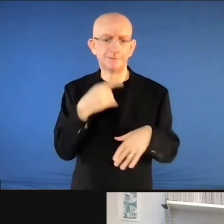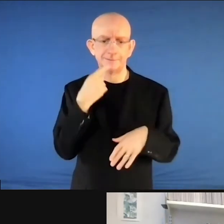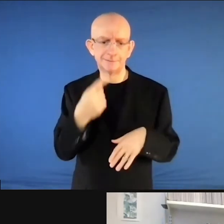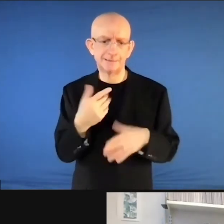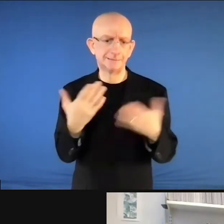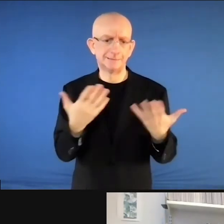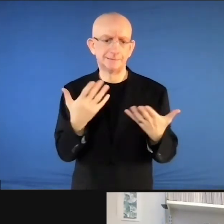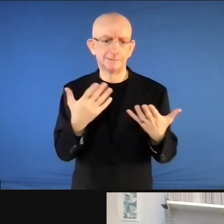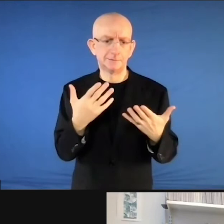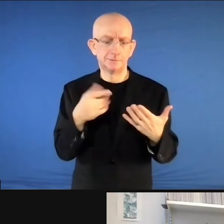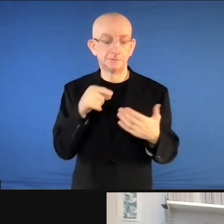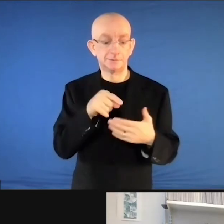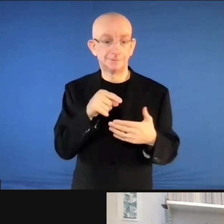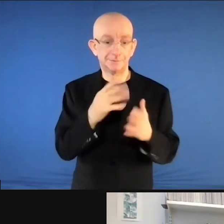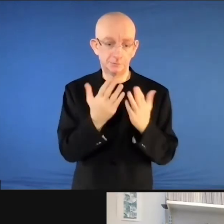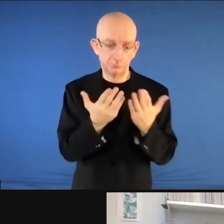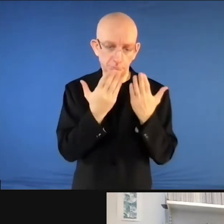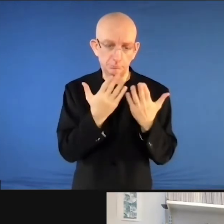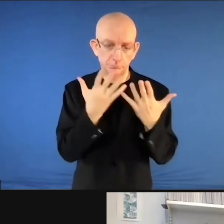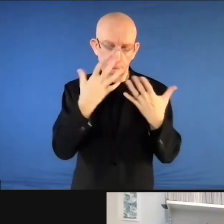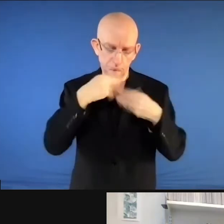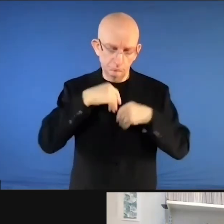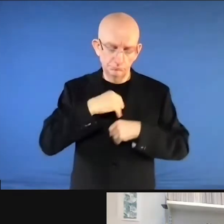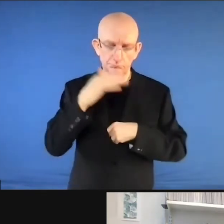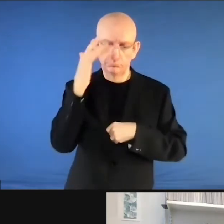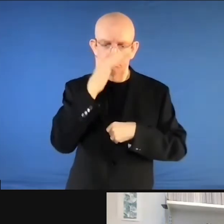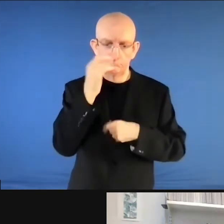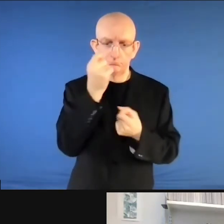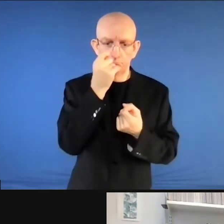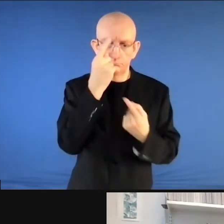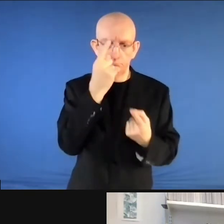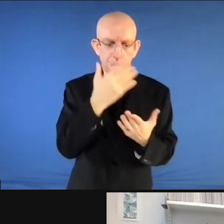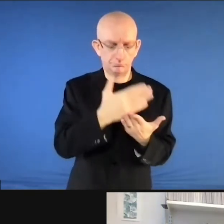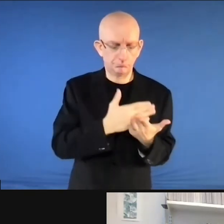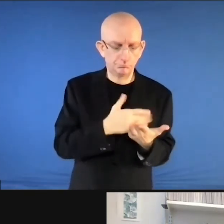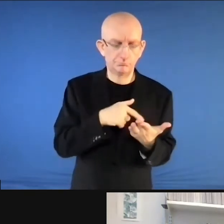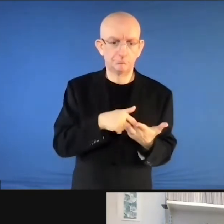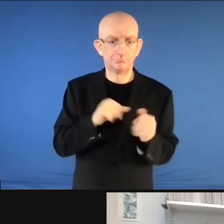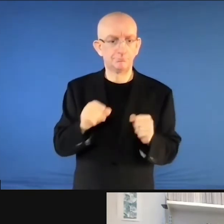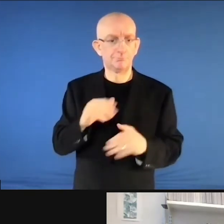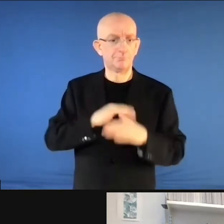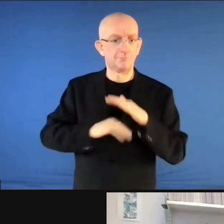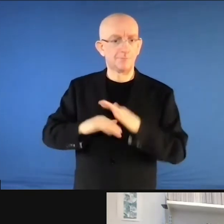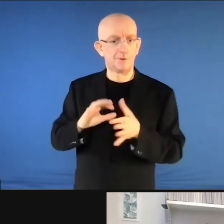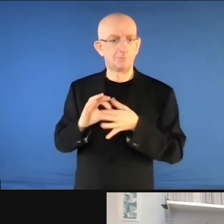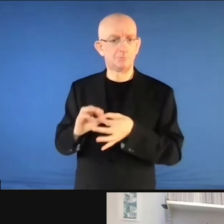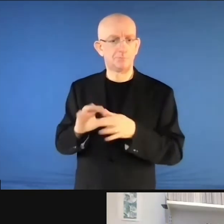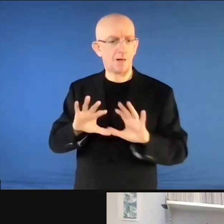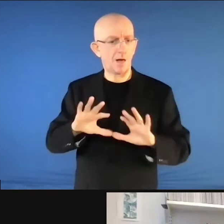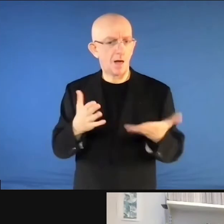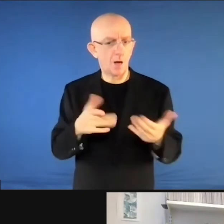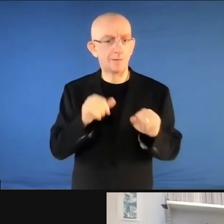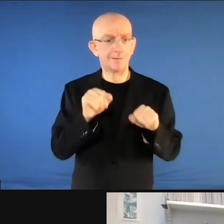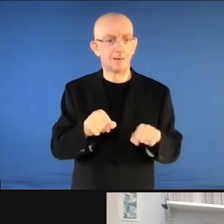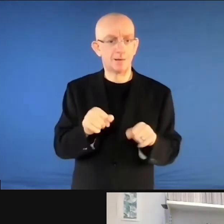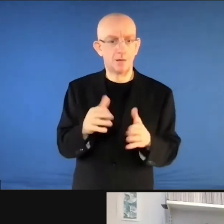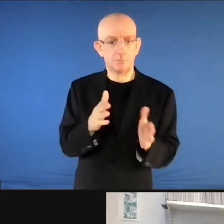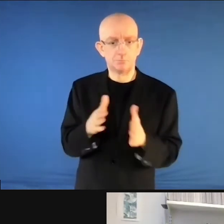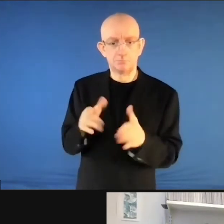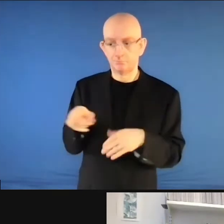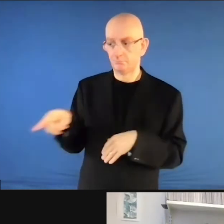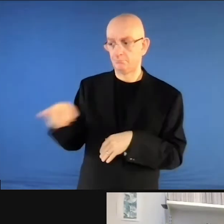of students that have never been to a refugee camp who are going for research? For example, a team of one master's student and one